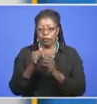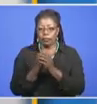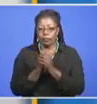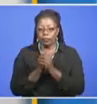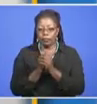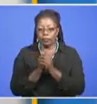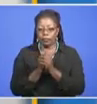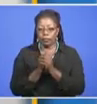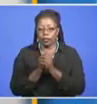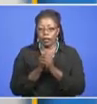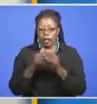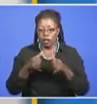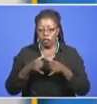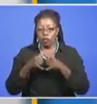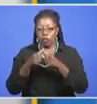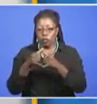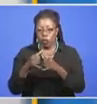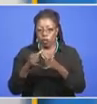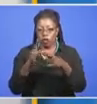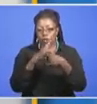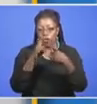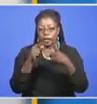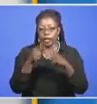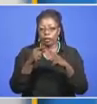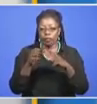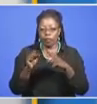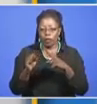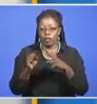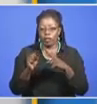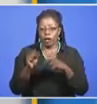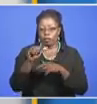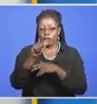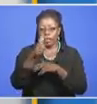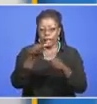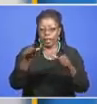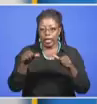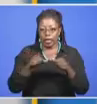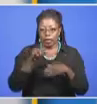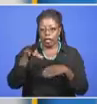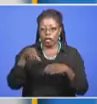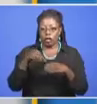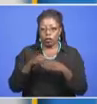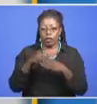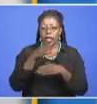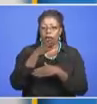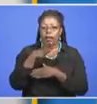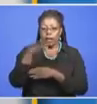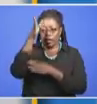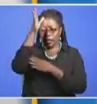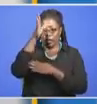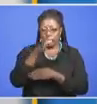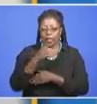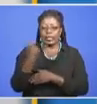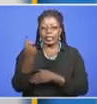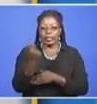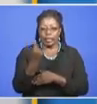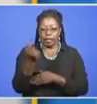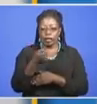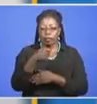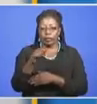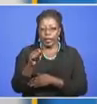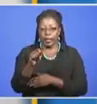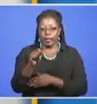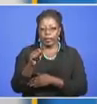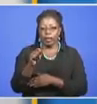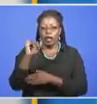Association for the awarding of national ranking points in each of the 10 categories, which includes gentlemen's and ladies' open singles and doubles, gentlemen's and